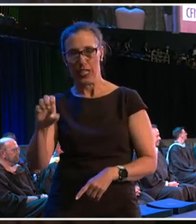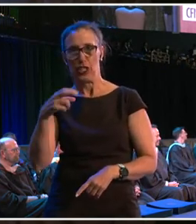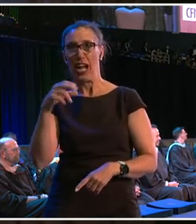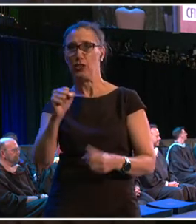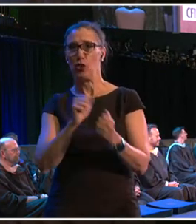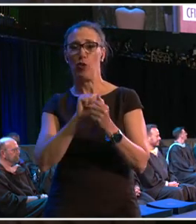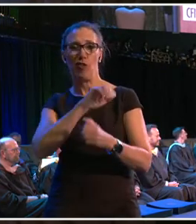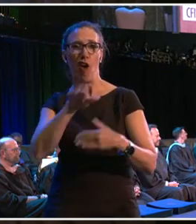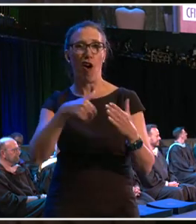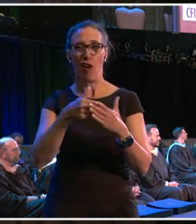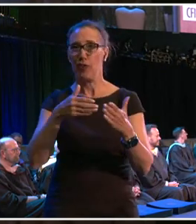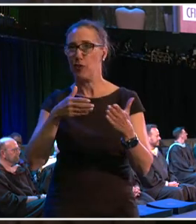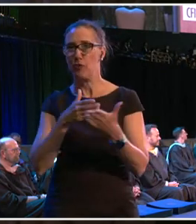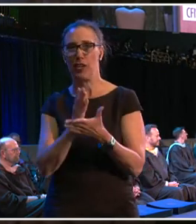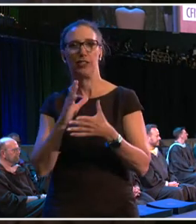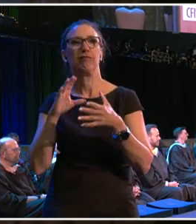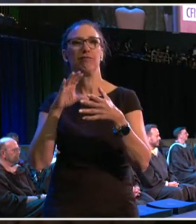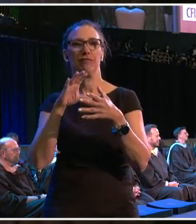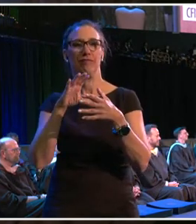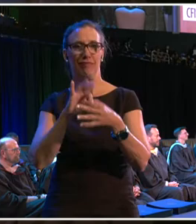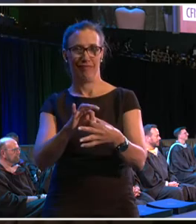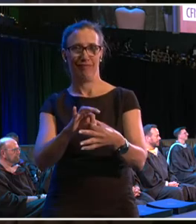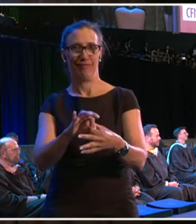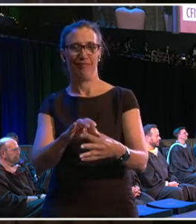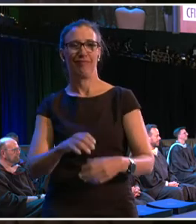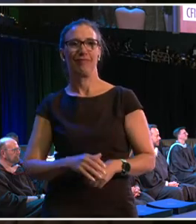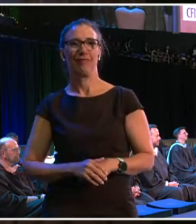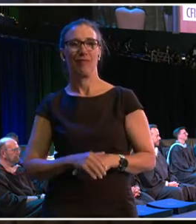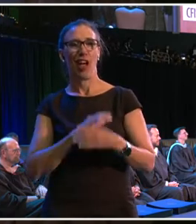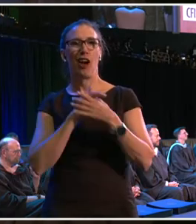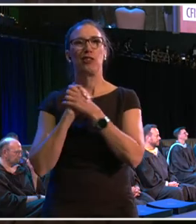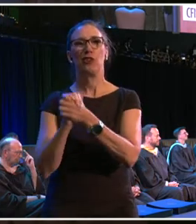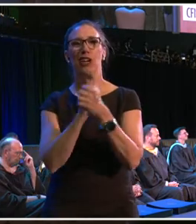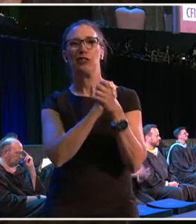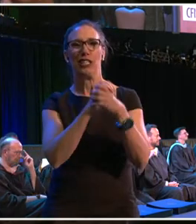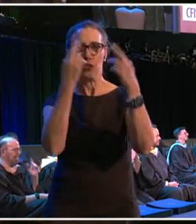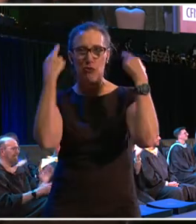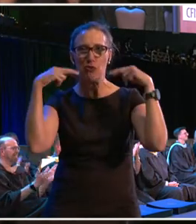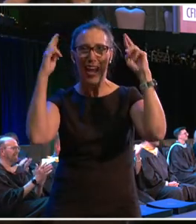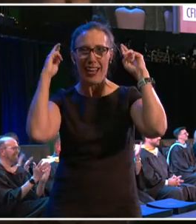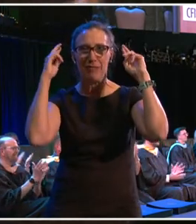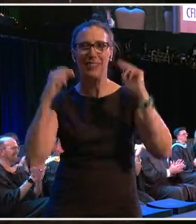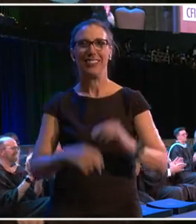rights and privileges pertaining thereunto. Congratulations, Rams.